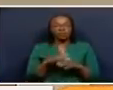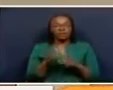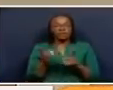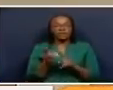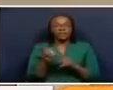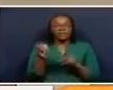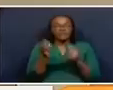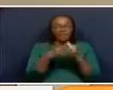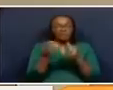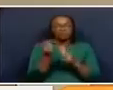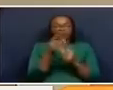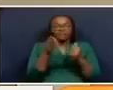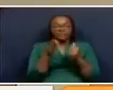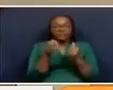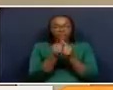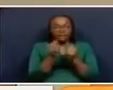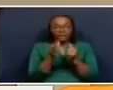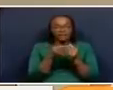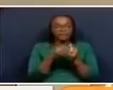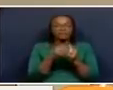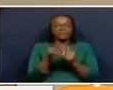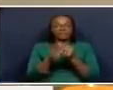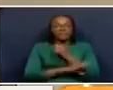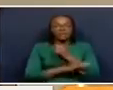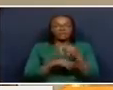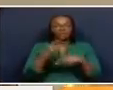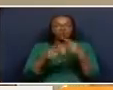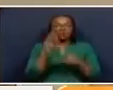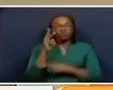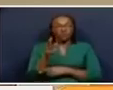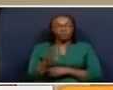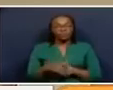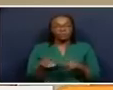of August, this country will not come to an end. You know, this country will continue. Same with